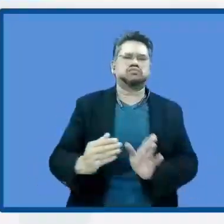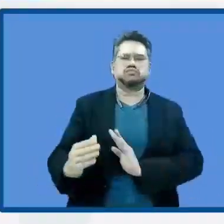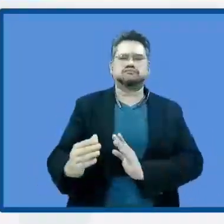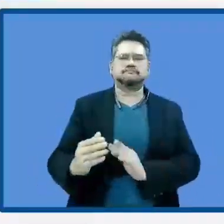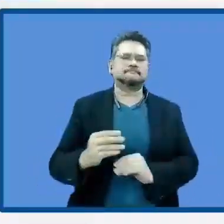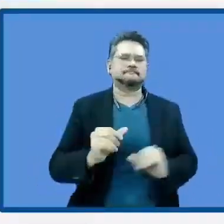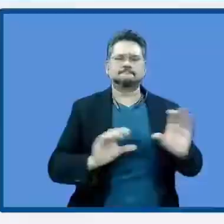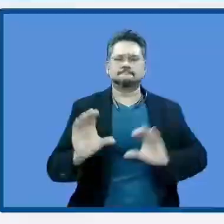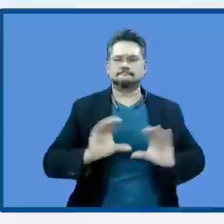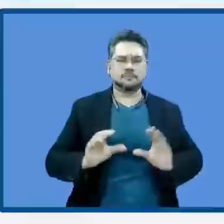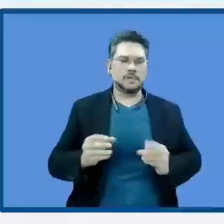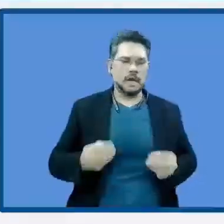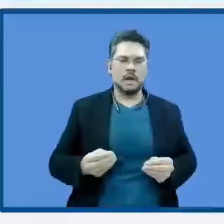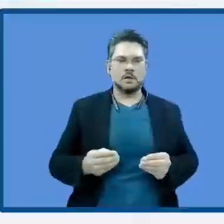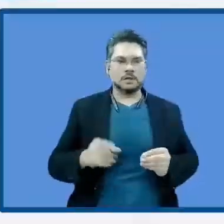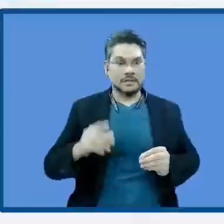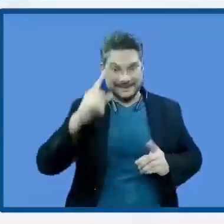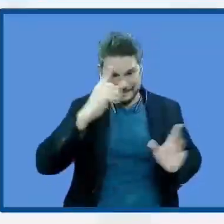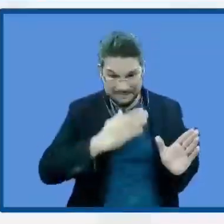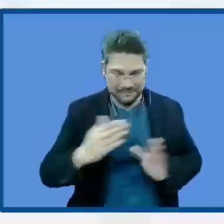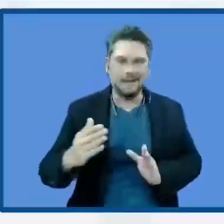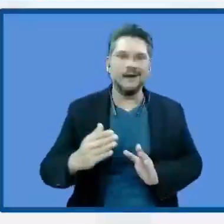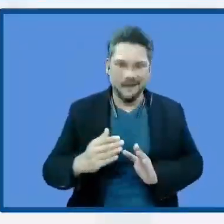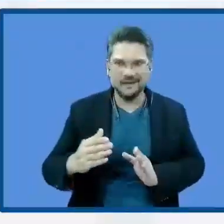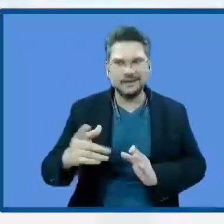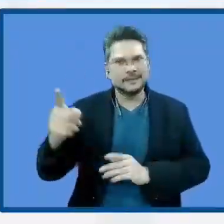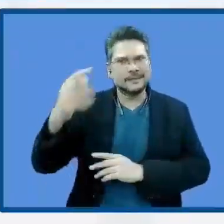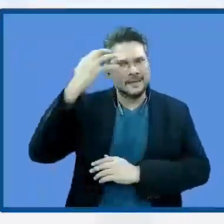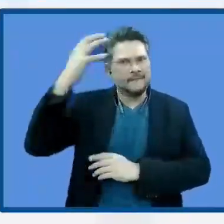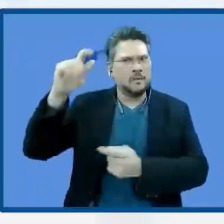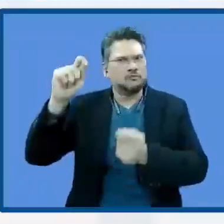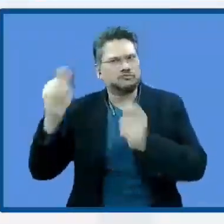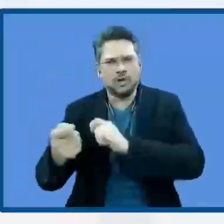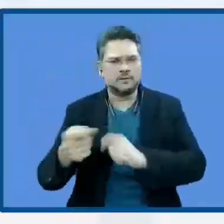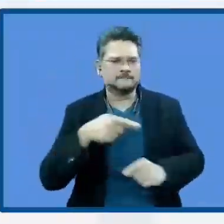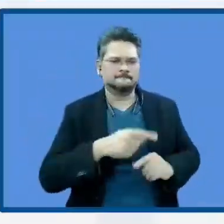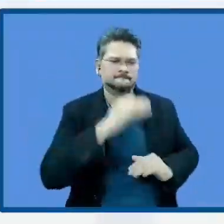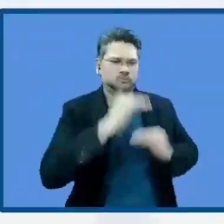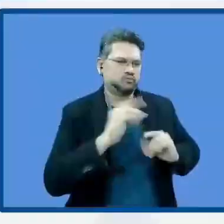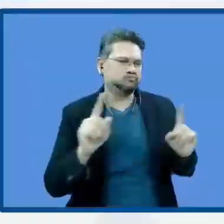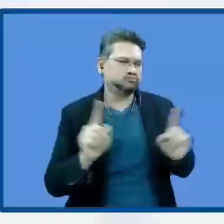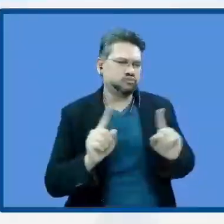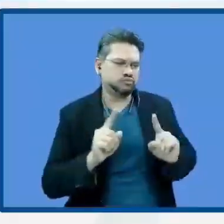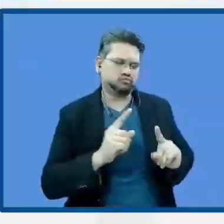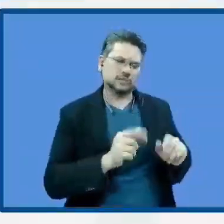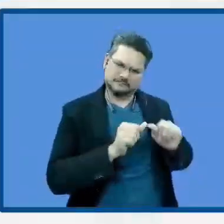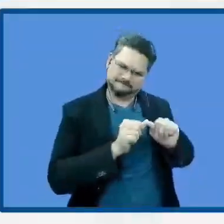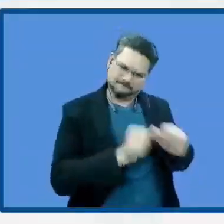respected, even though there are changes in governments. And then